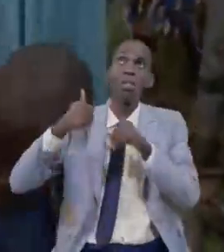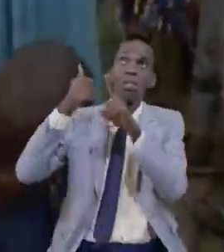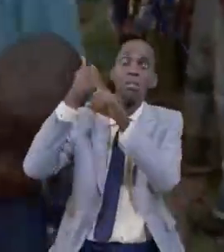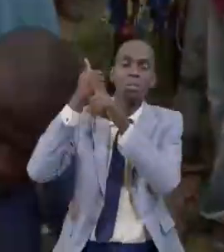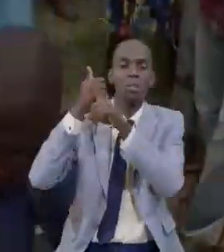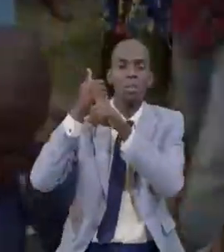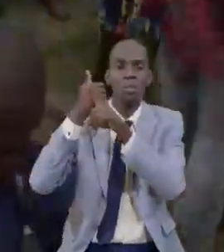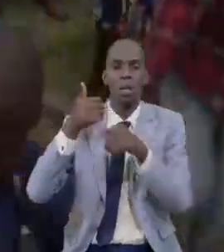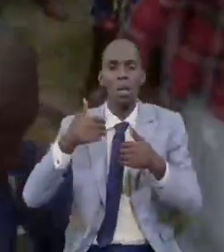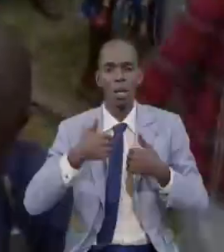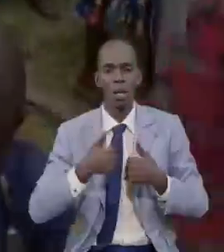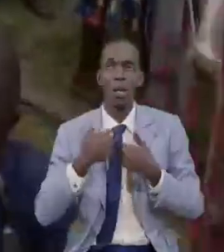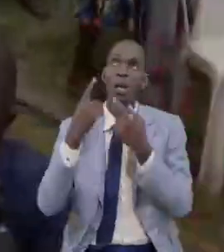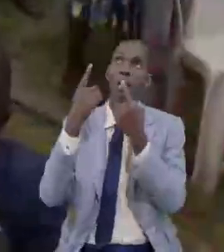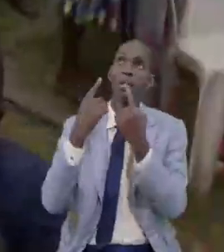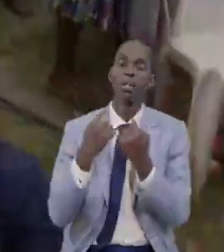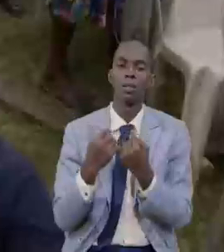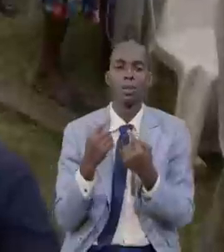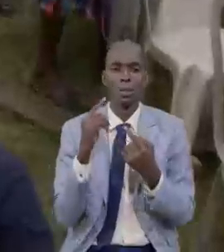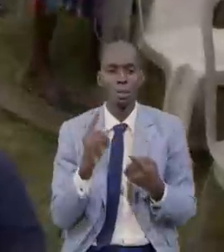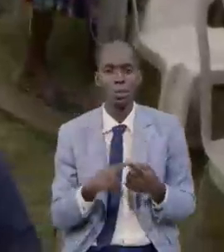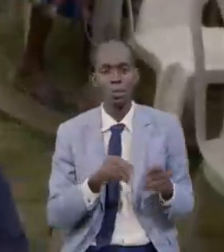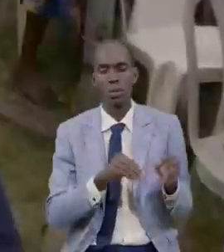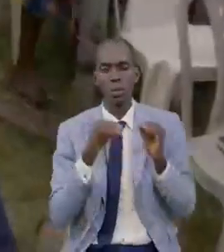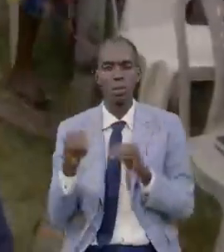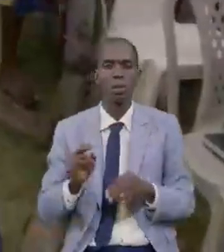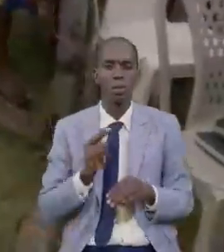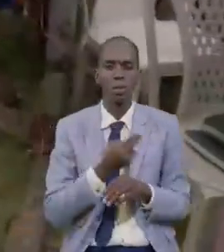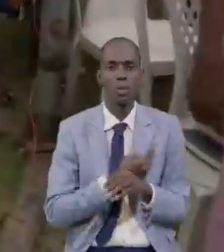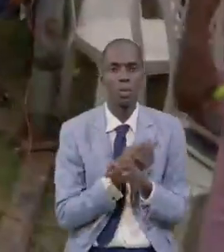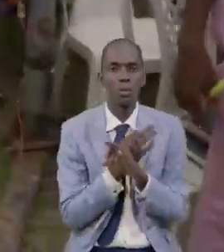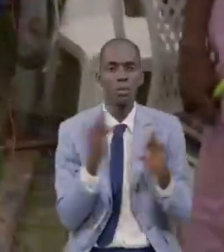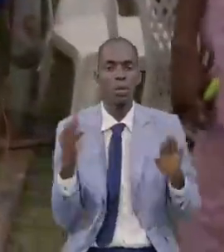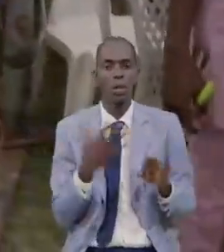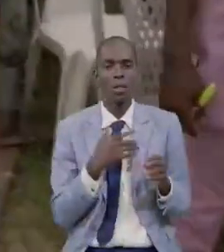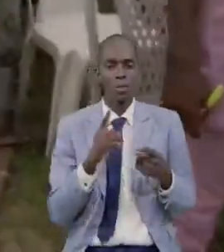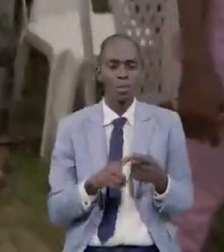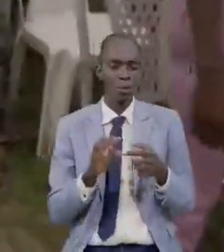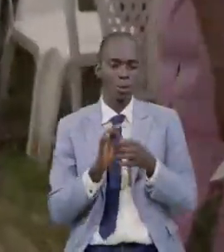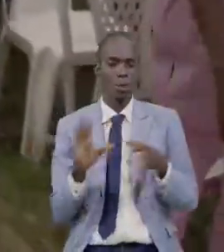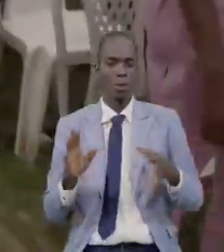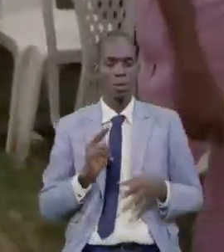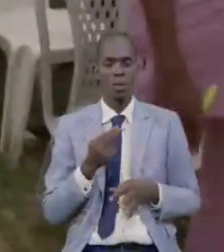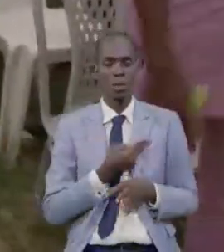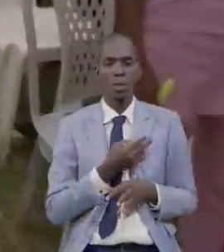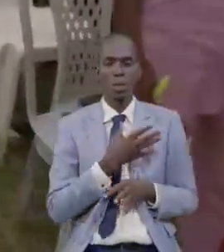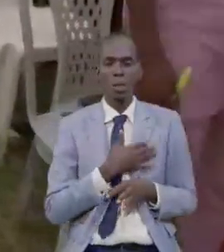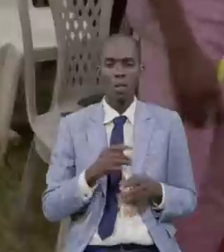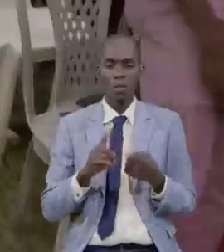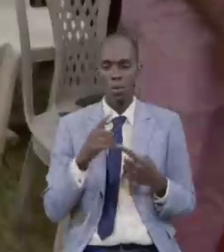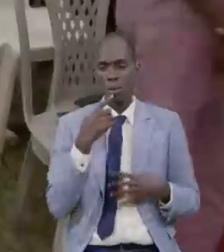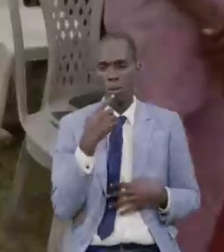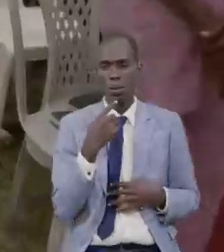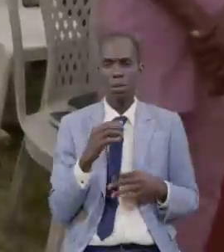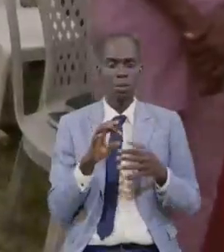come to set us free and to loose us. And now he says, loose